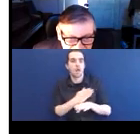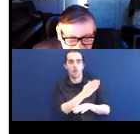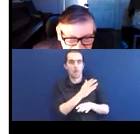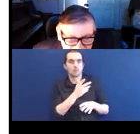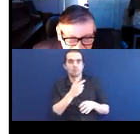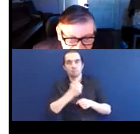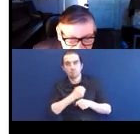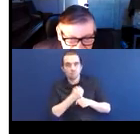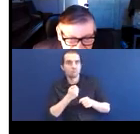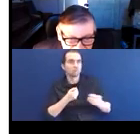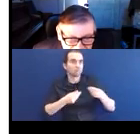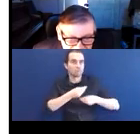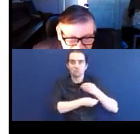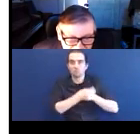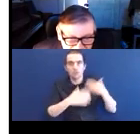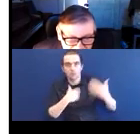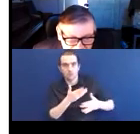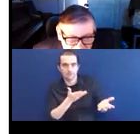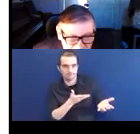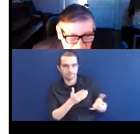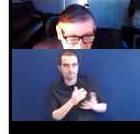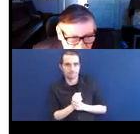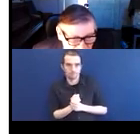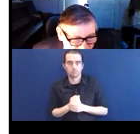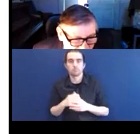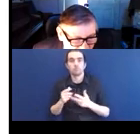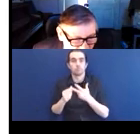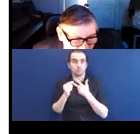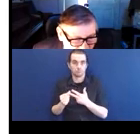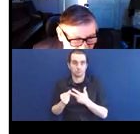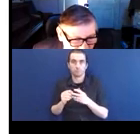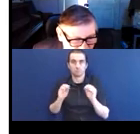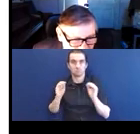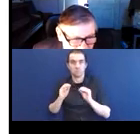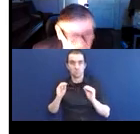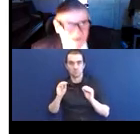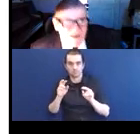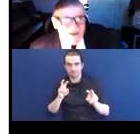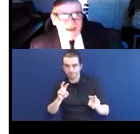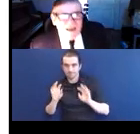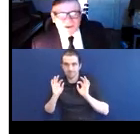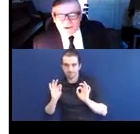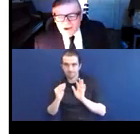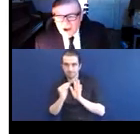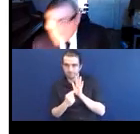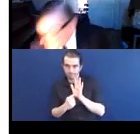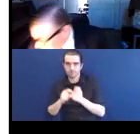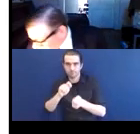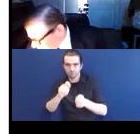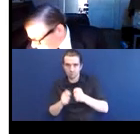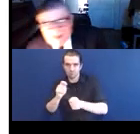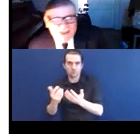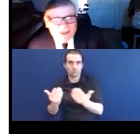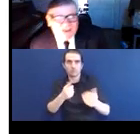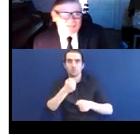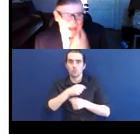access, but also retain work. I think we'll move on from there, Sarah, to our second